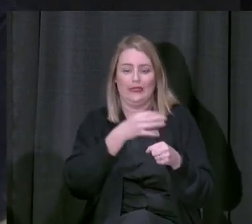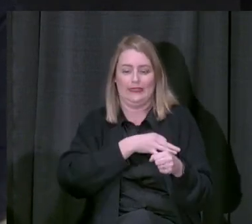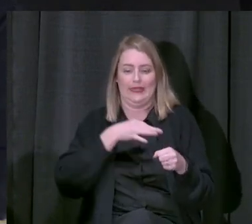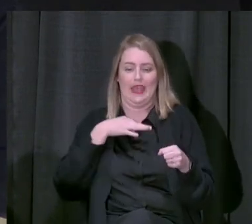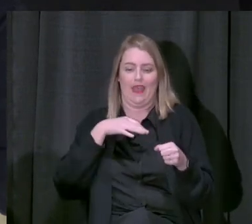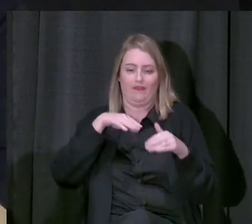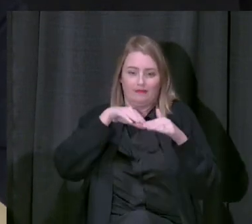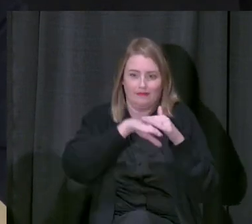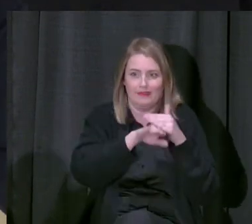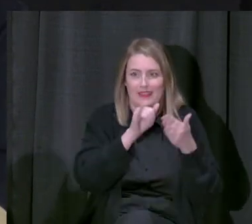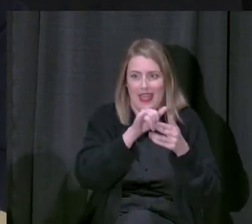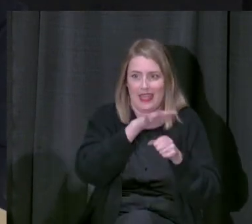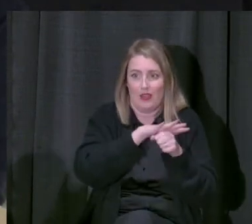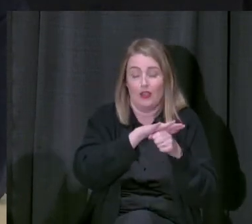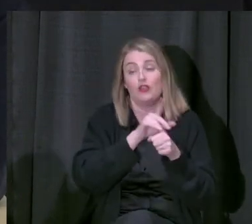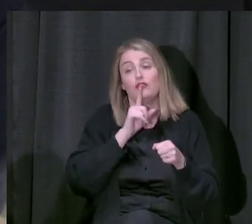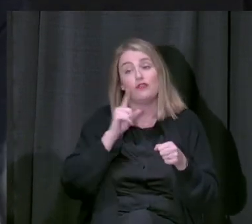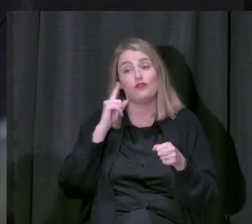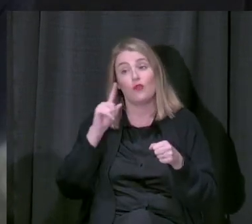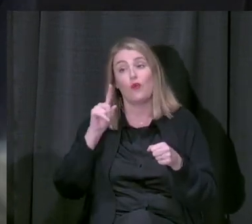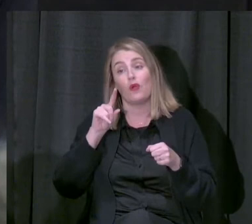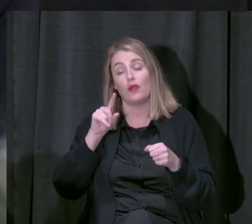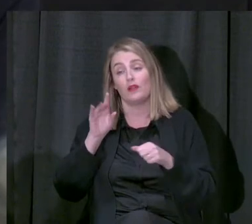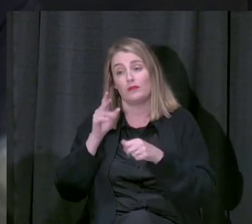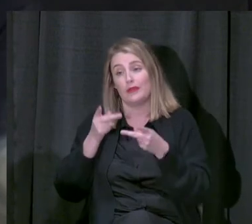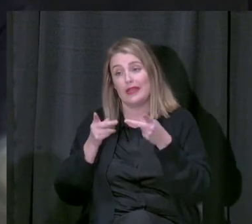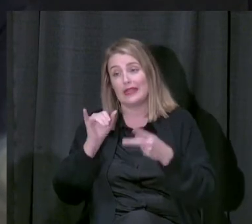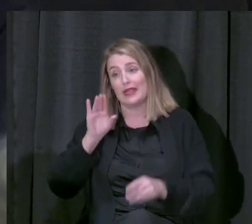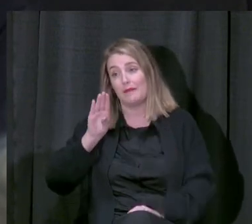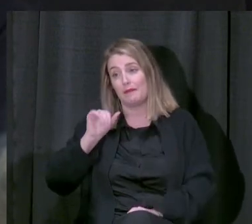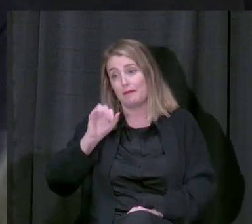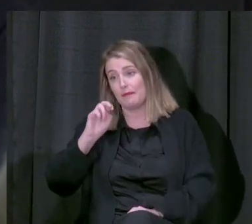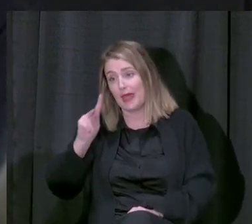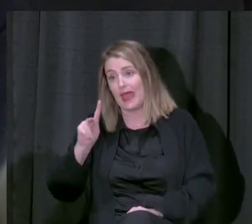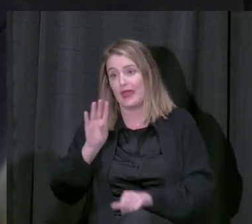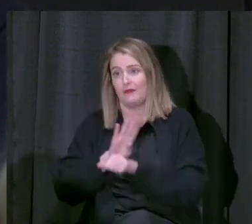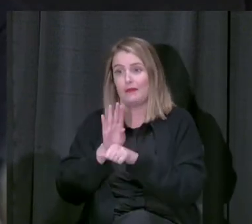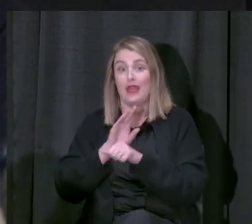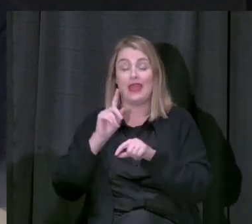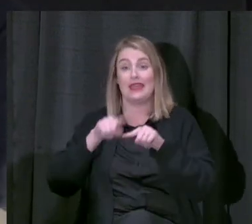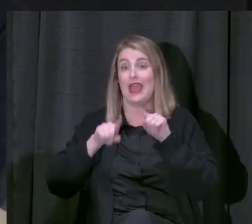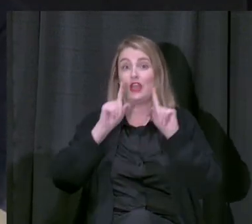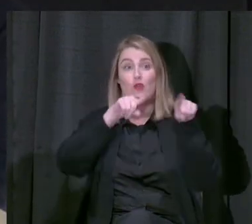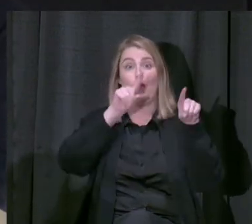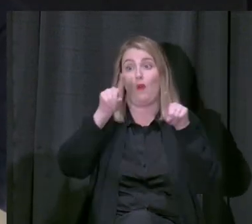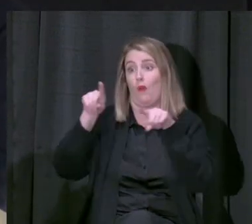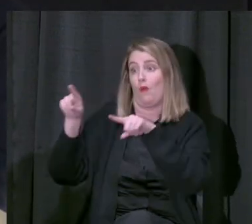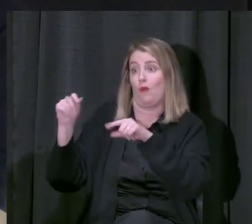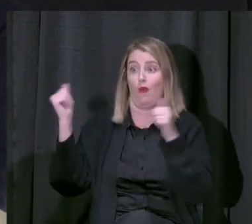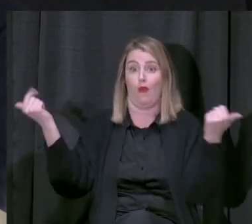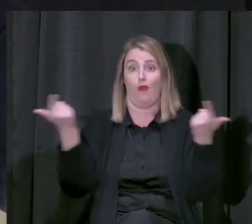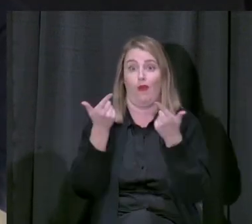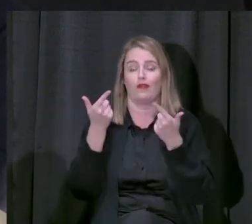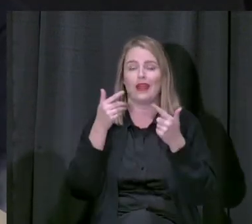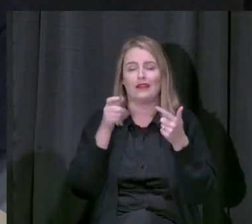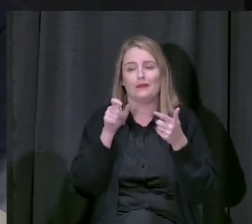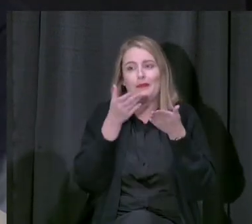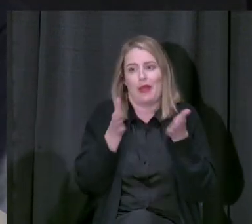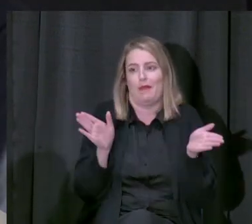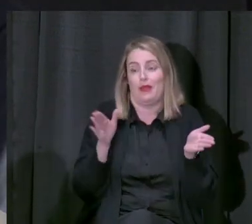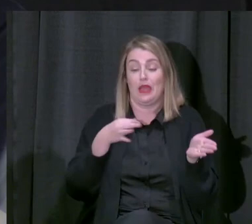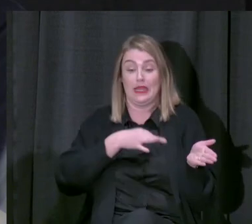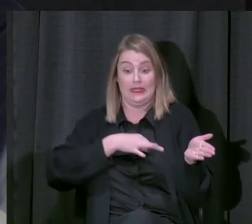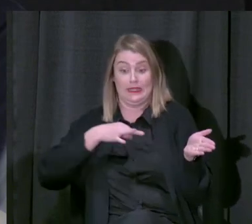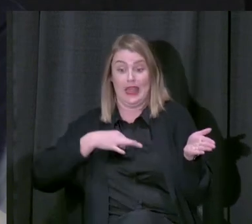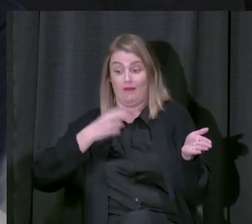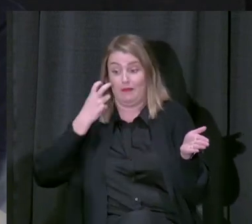is very true with corporations like banks. People can't go everywhere. They can only go into public areas or staff members. There